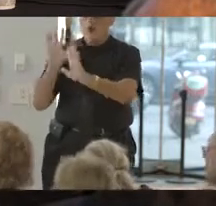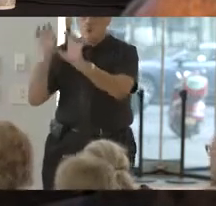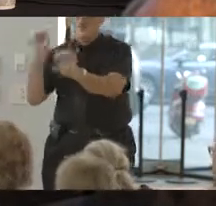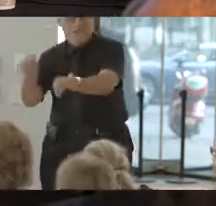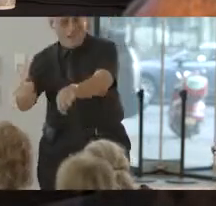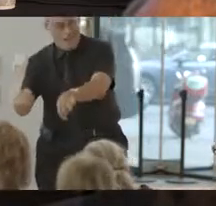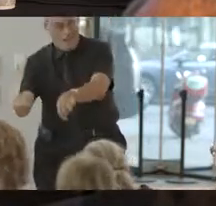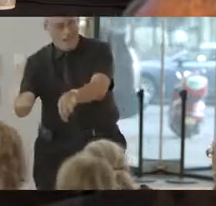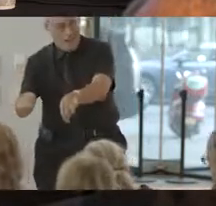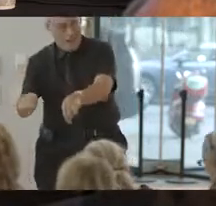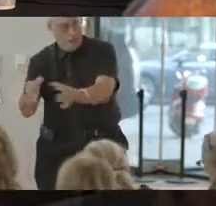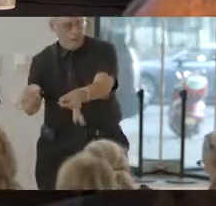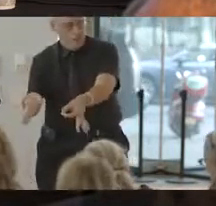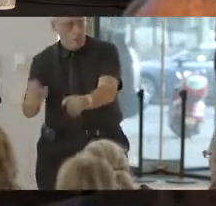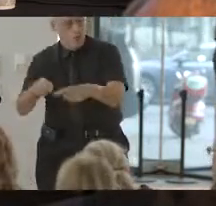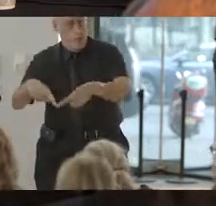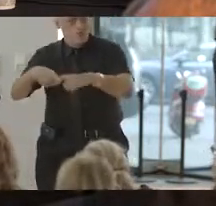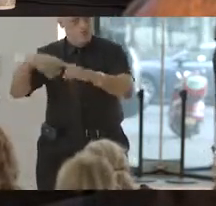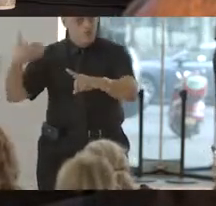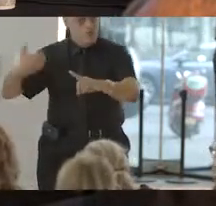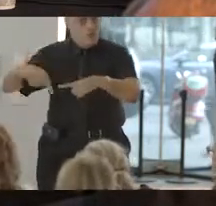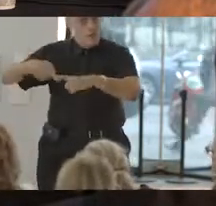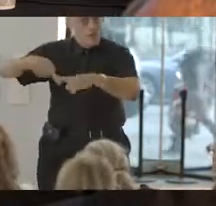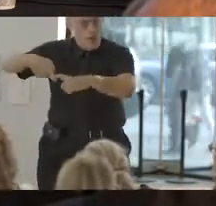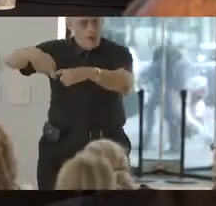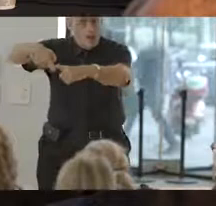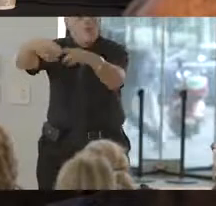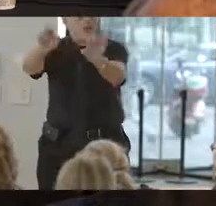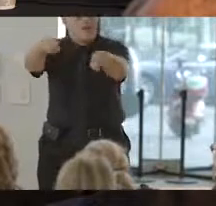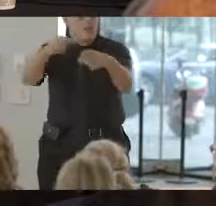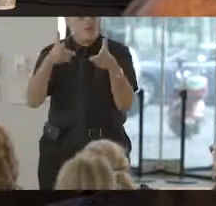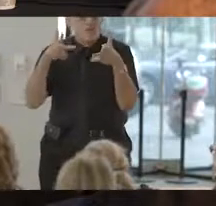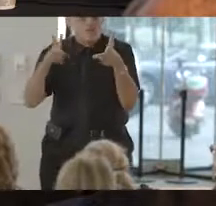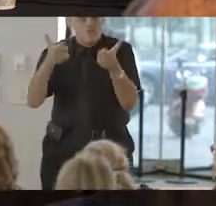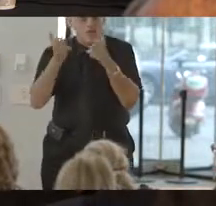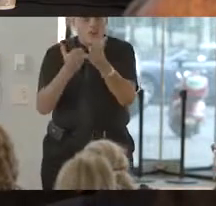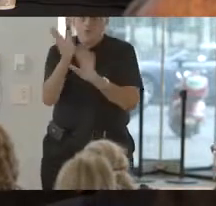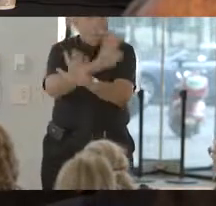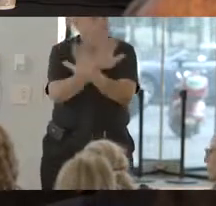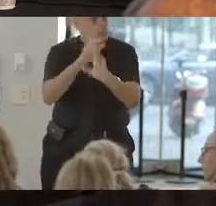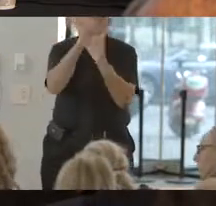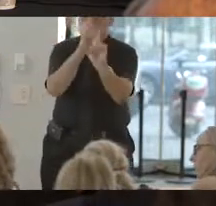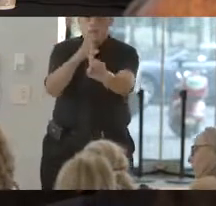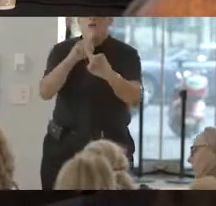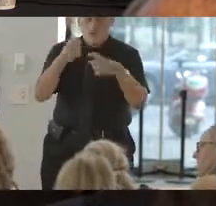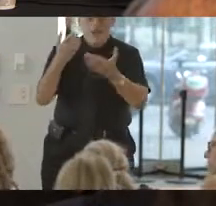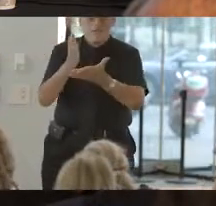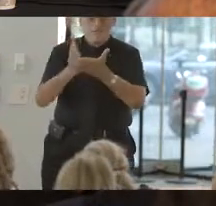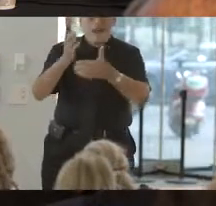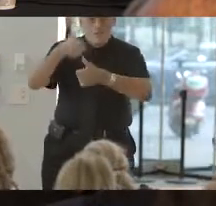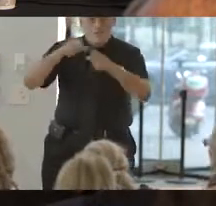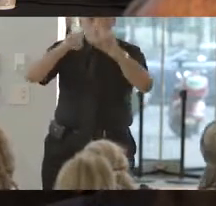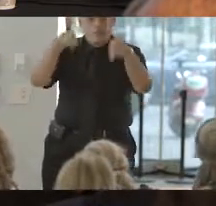do that. We can absolutely stop at each. We're not trying to rush through anything. We can absolutely stop at each